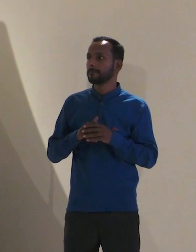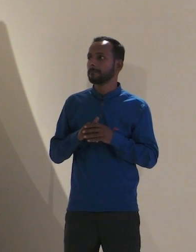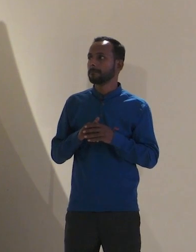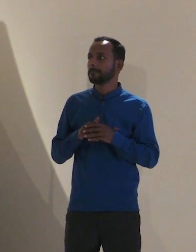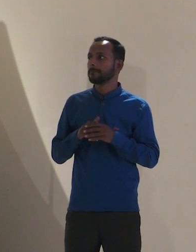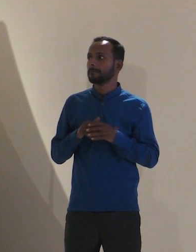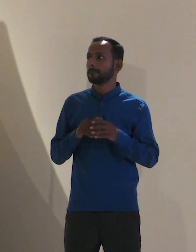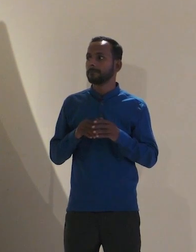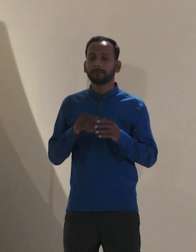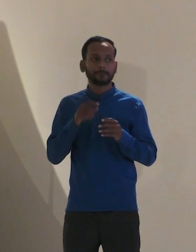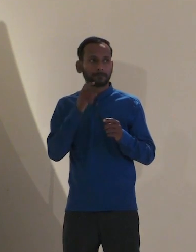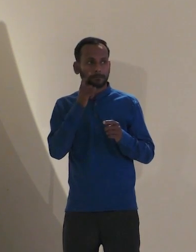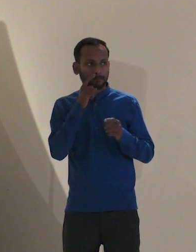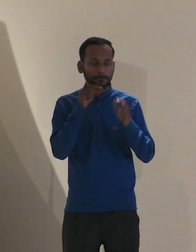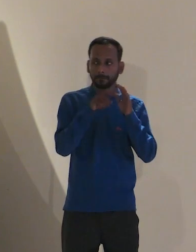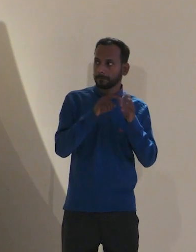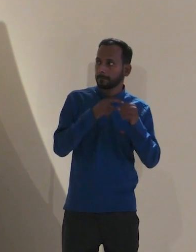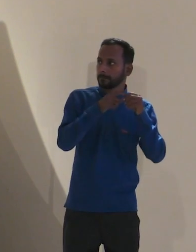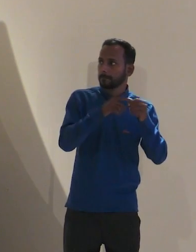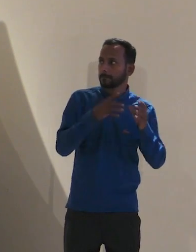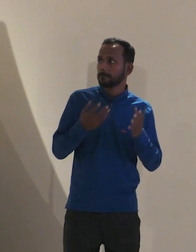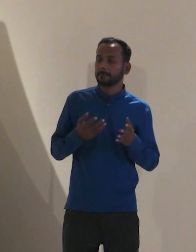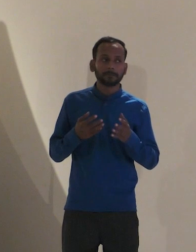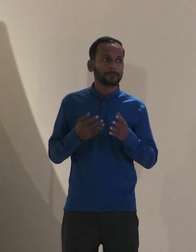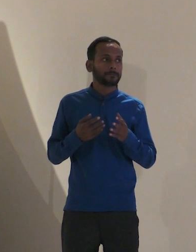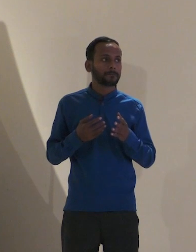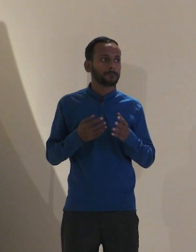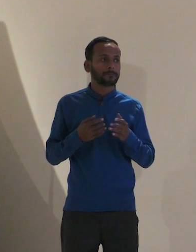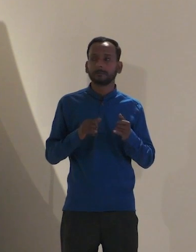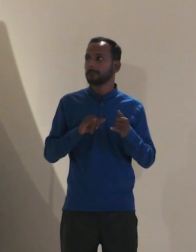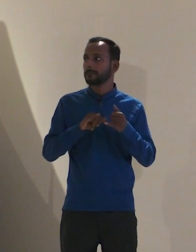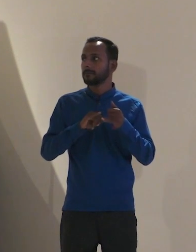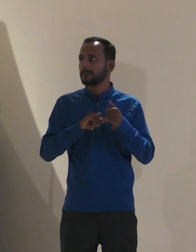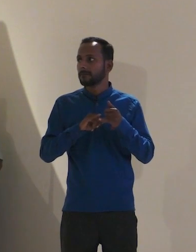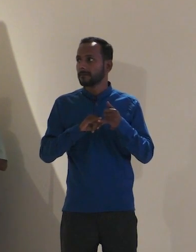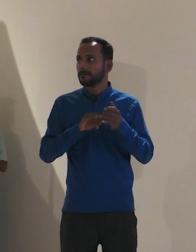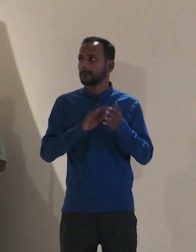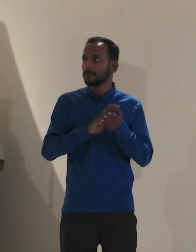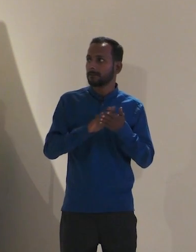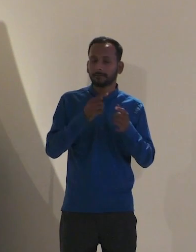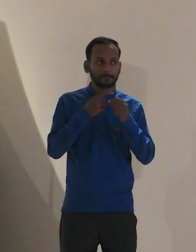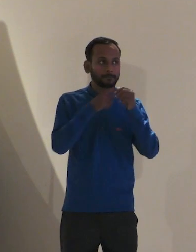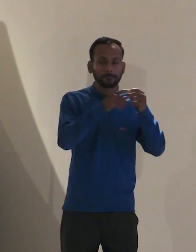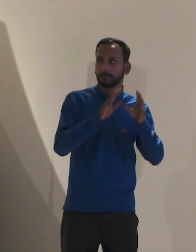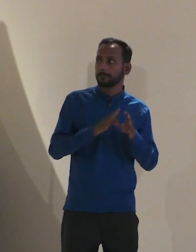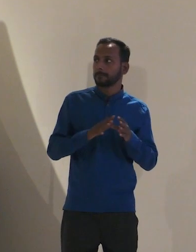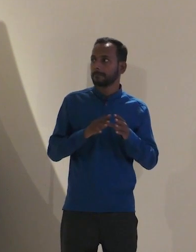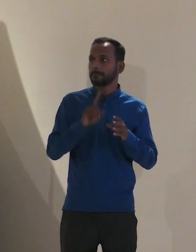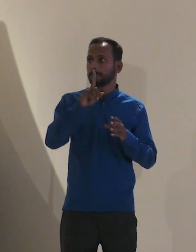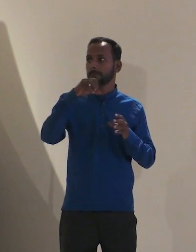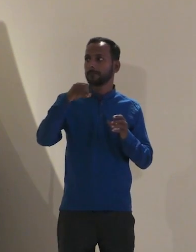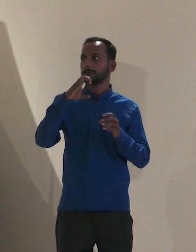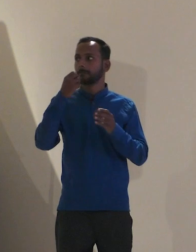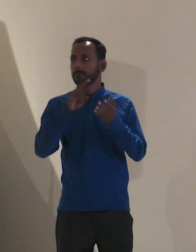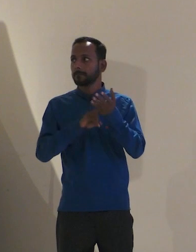basically, in my area of research, Can you speak a little bit louder? In my area of research, I've worked with 19th century